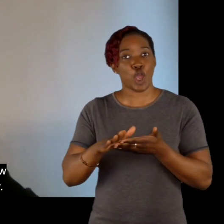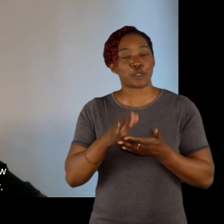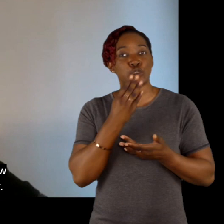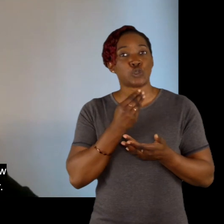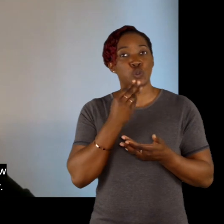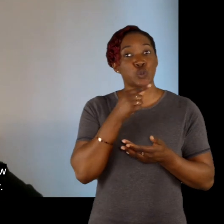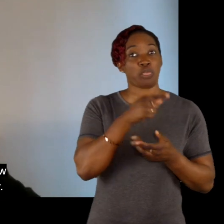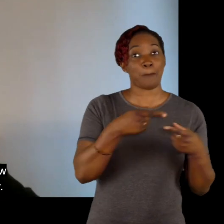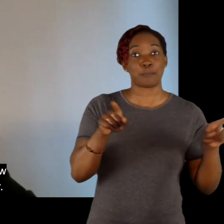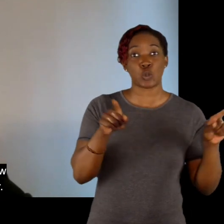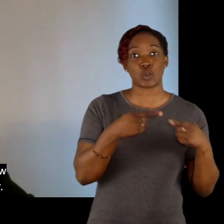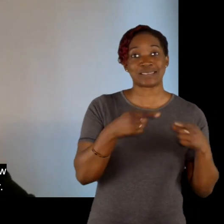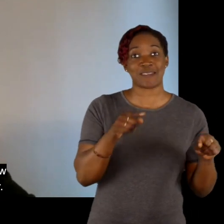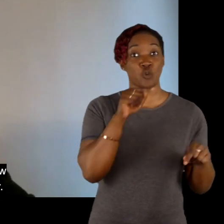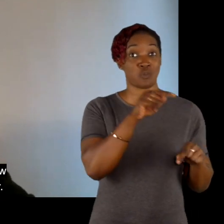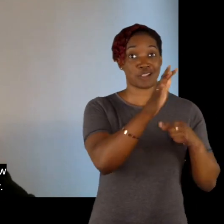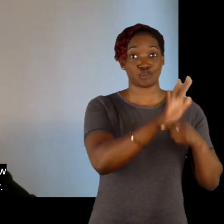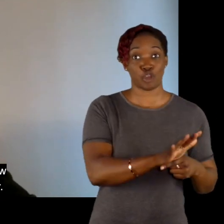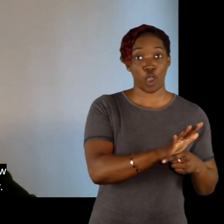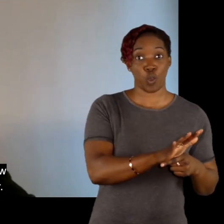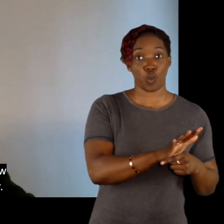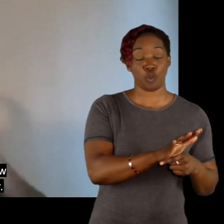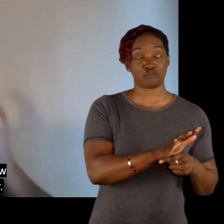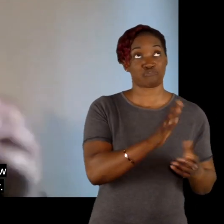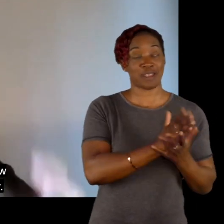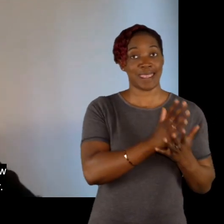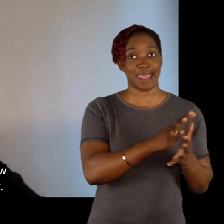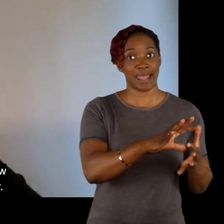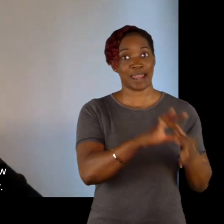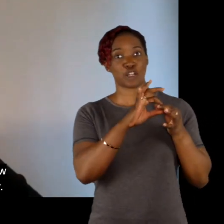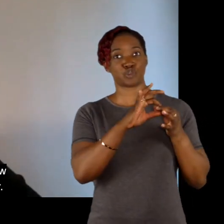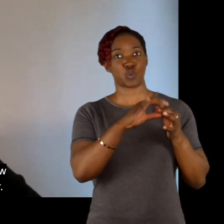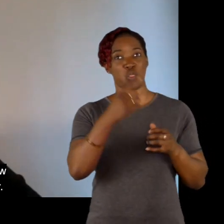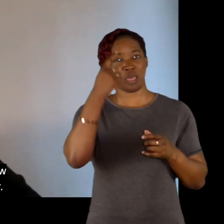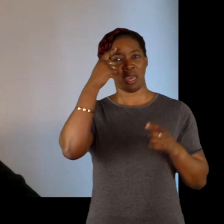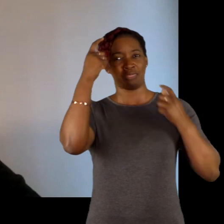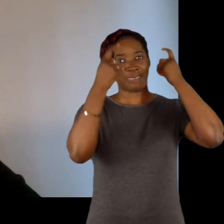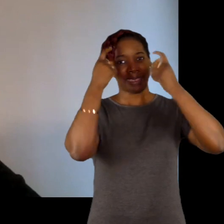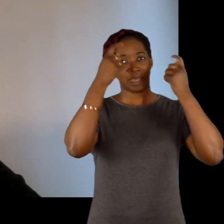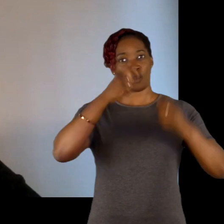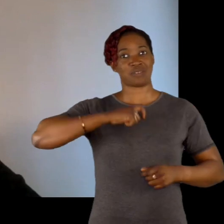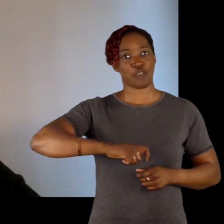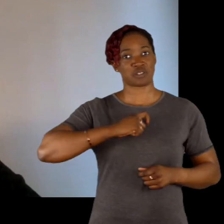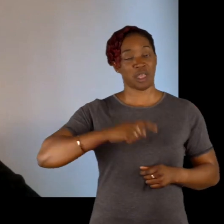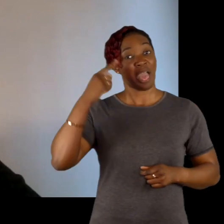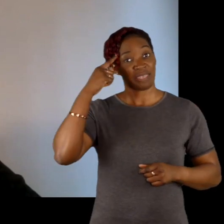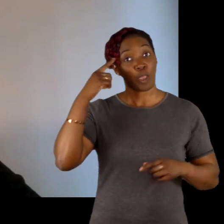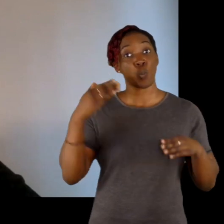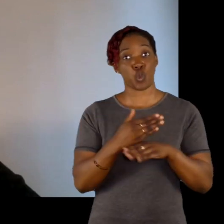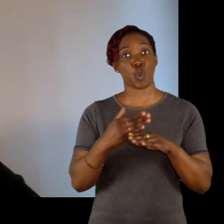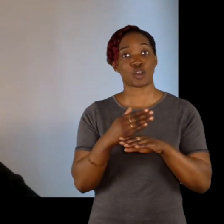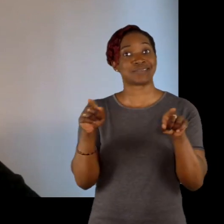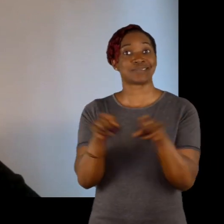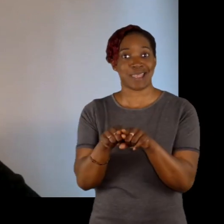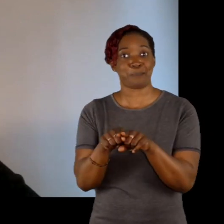of used the music to show the mindset of the character. I think it works like that. You can